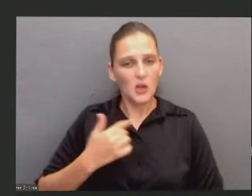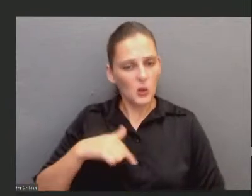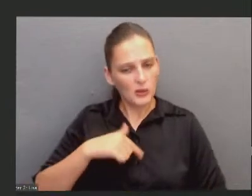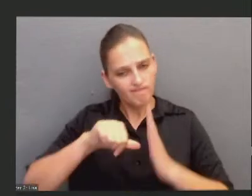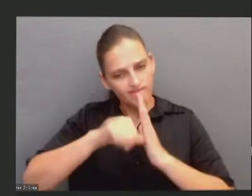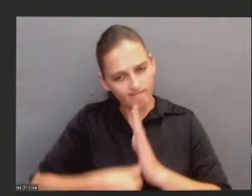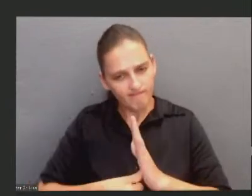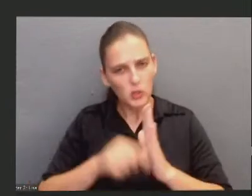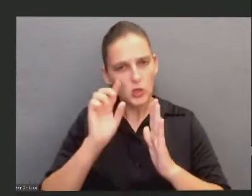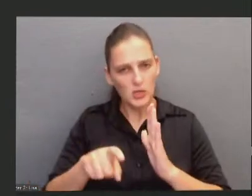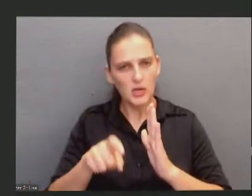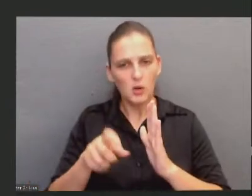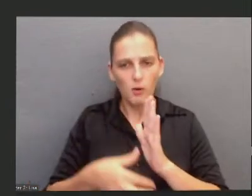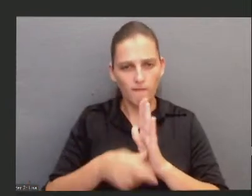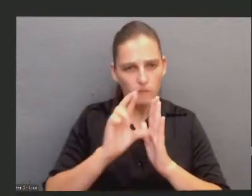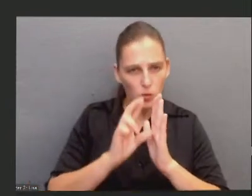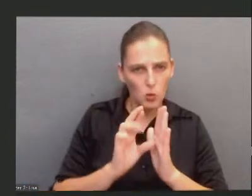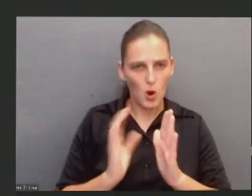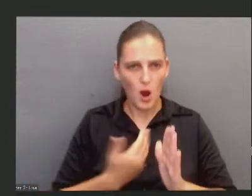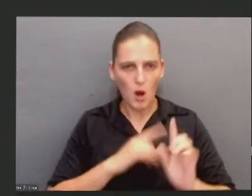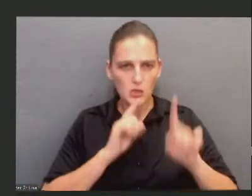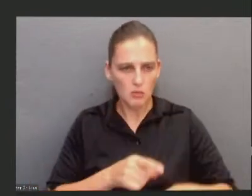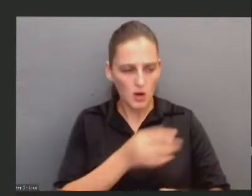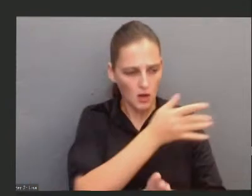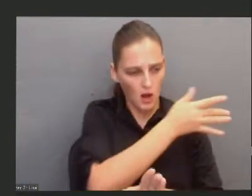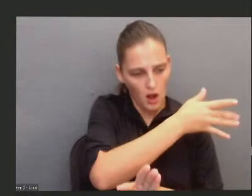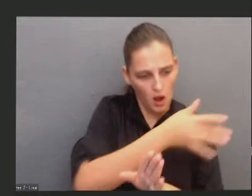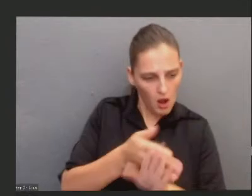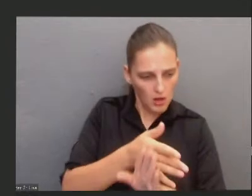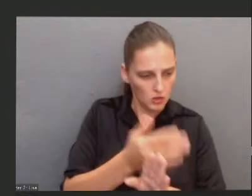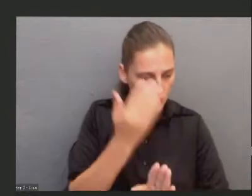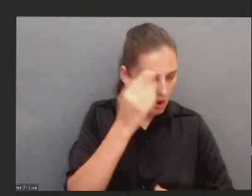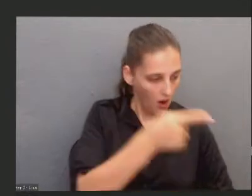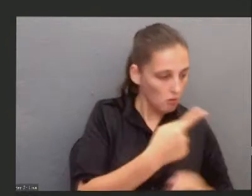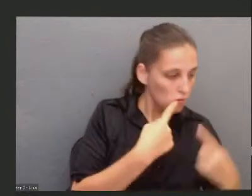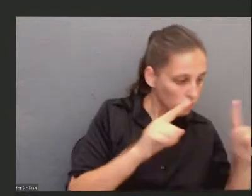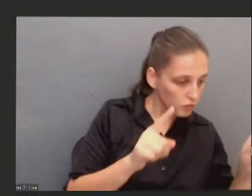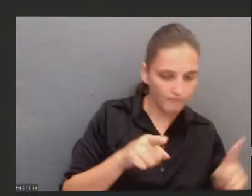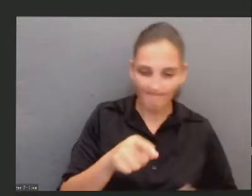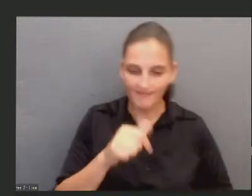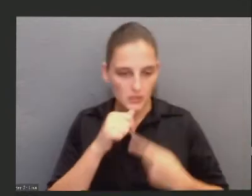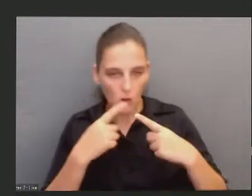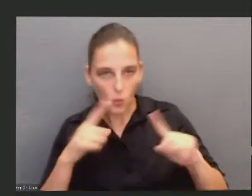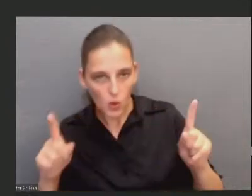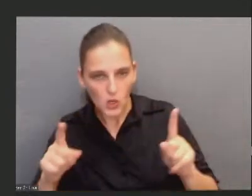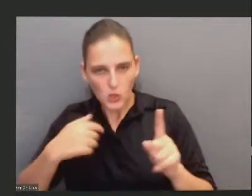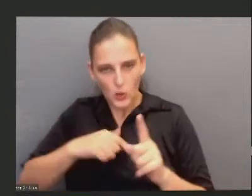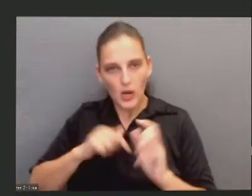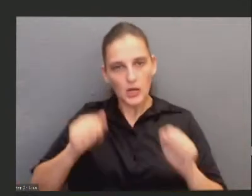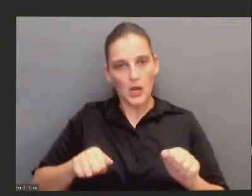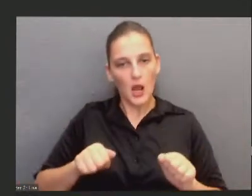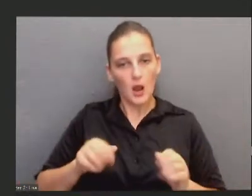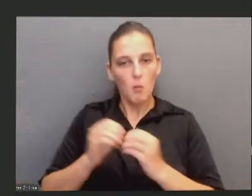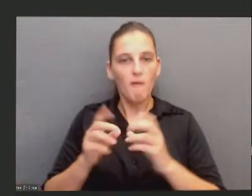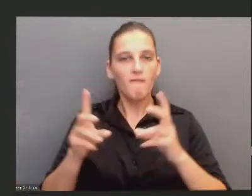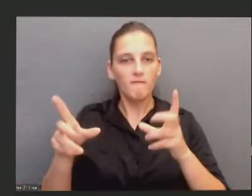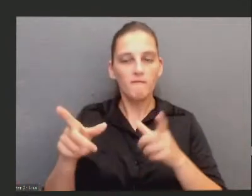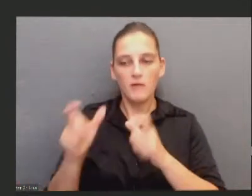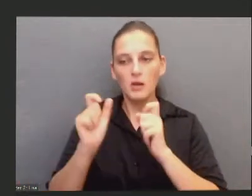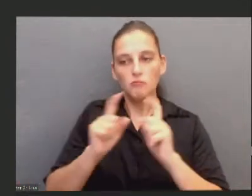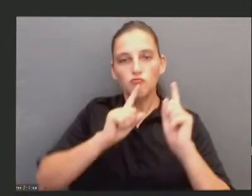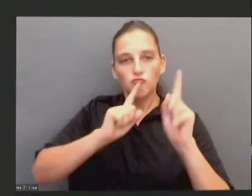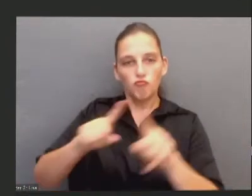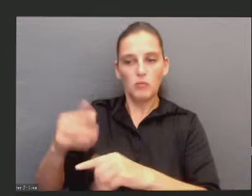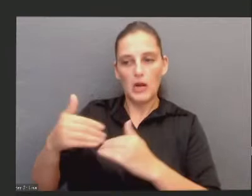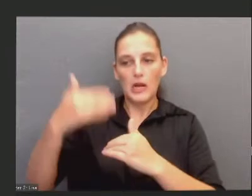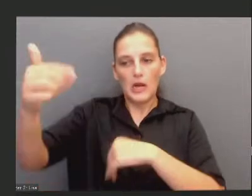many things, what worked, what didn't work, so that we can shorten the learning curve for the next time. And I believe that one of the